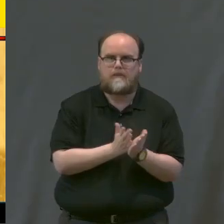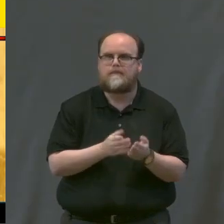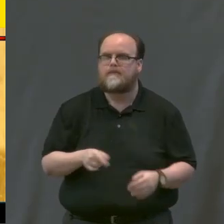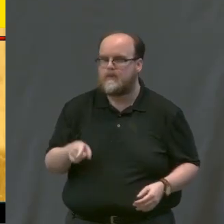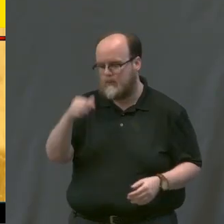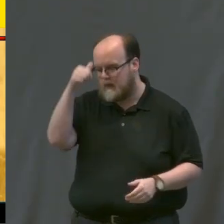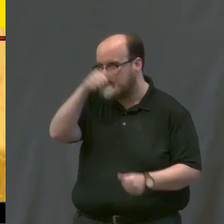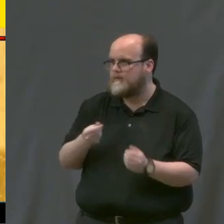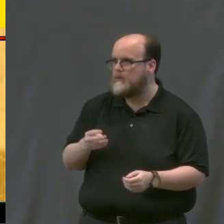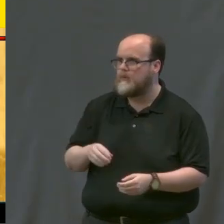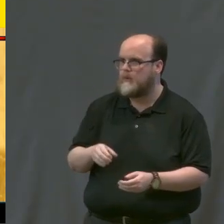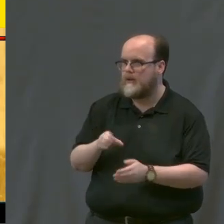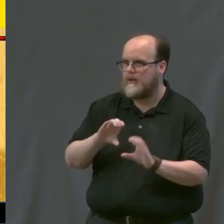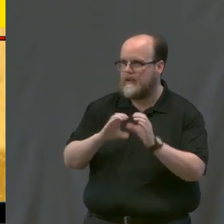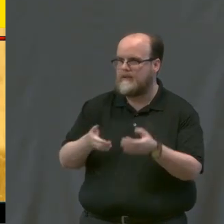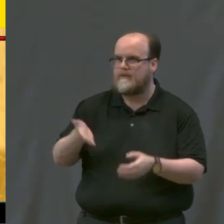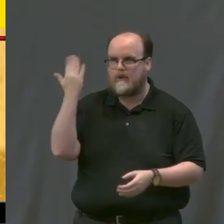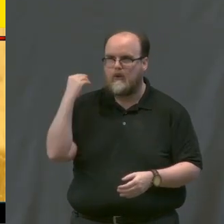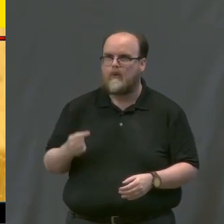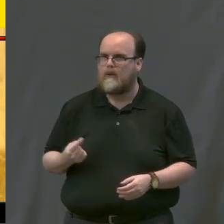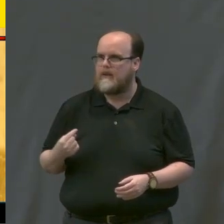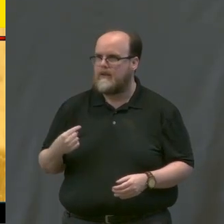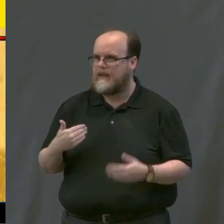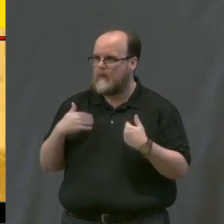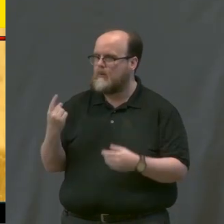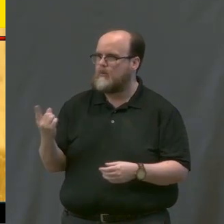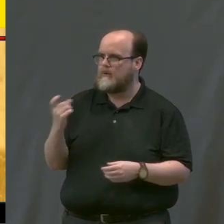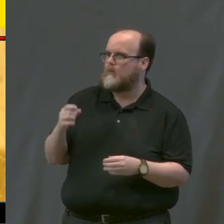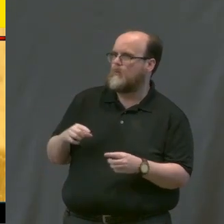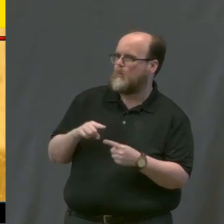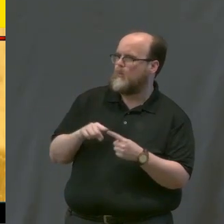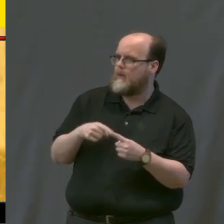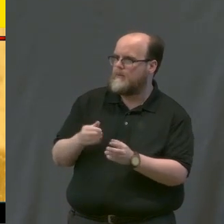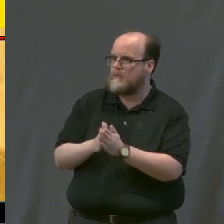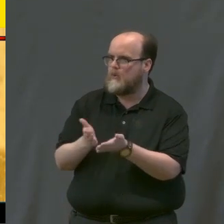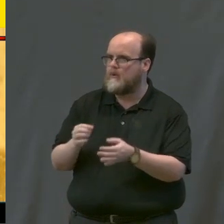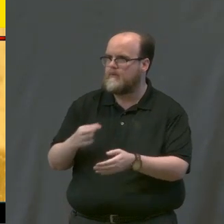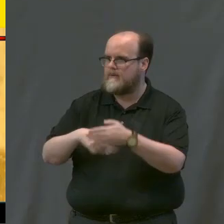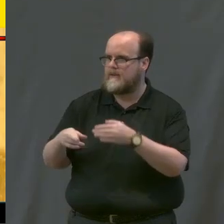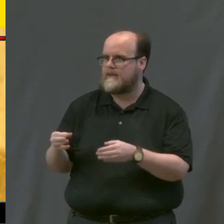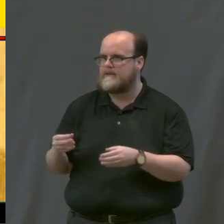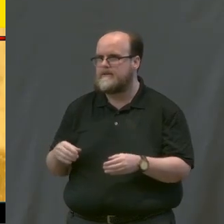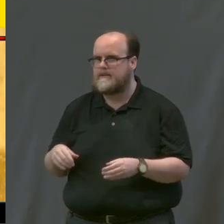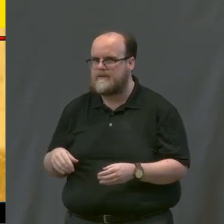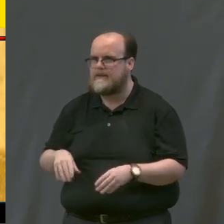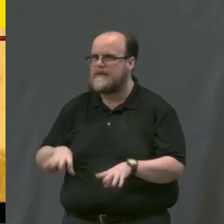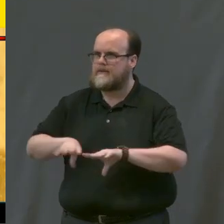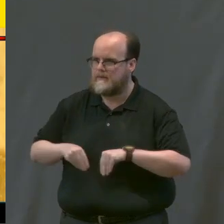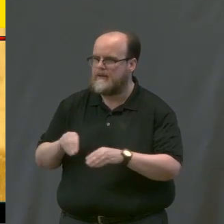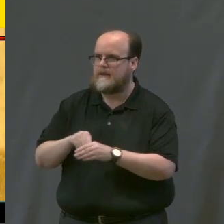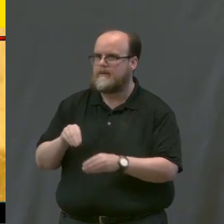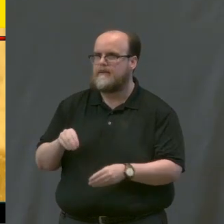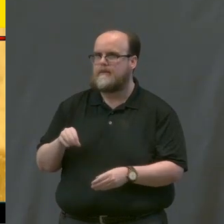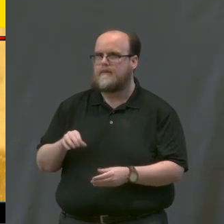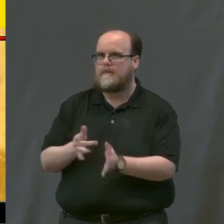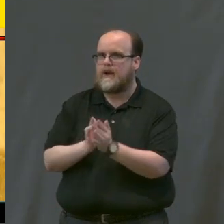ago, we had a question as to when did the book of Revelation make it into the canon of the Bible.